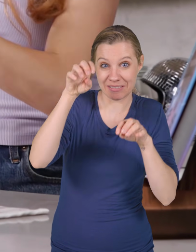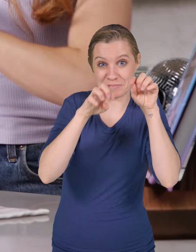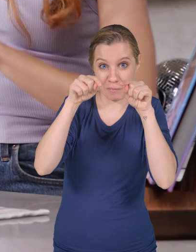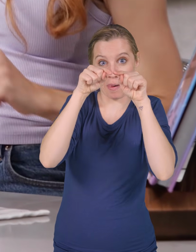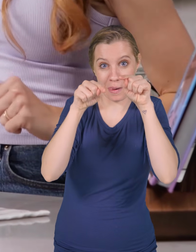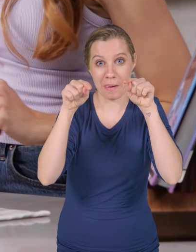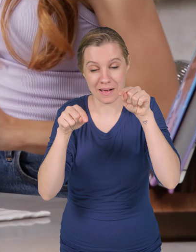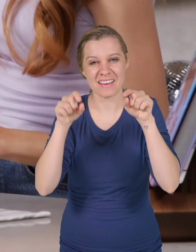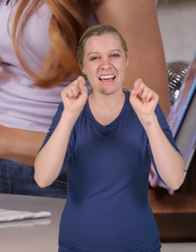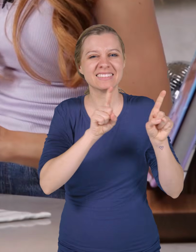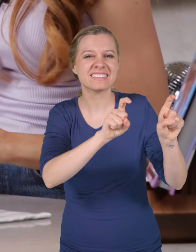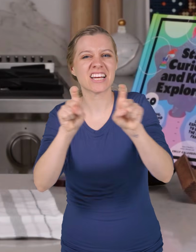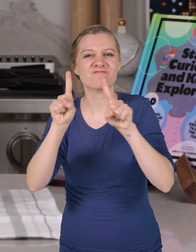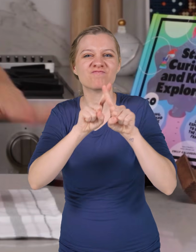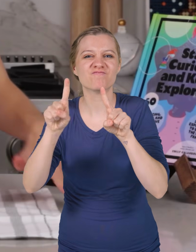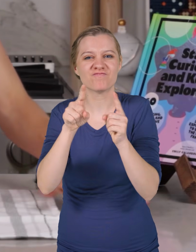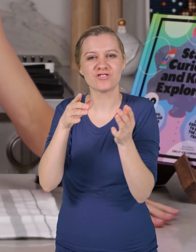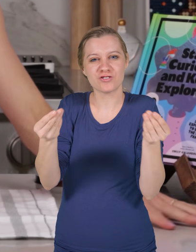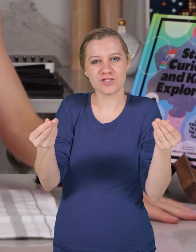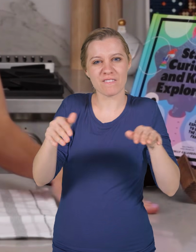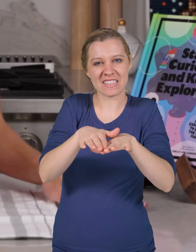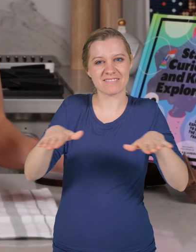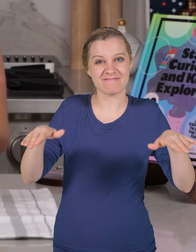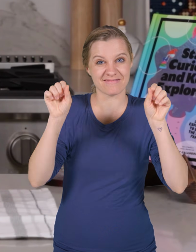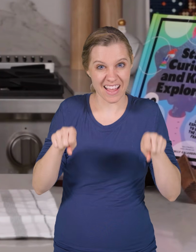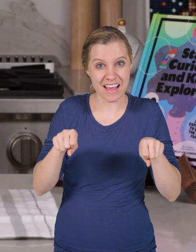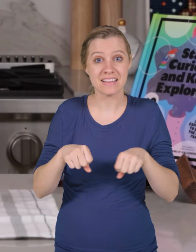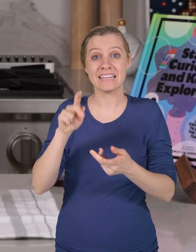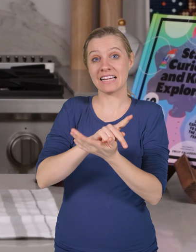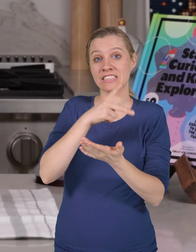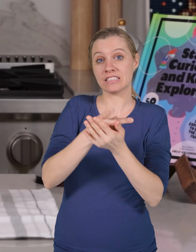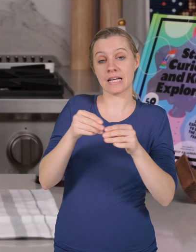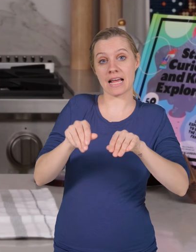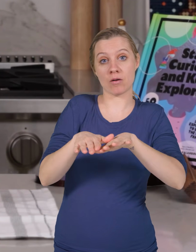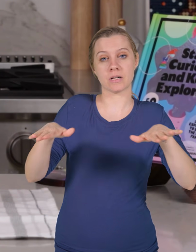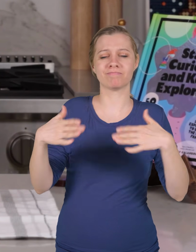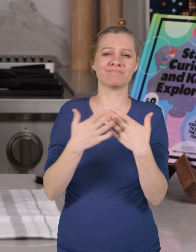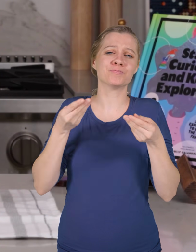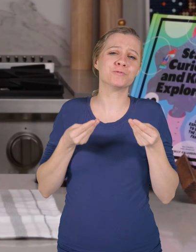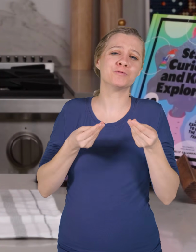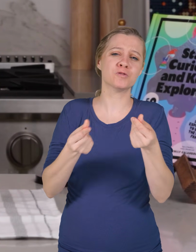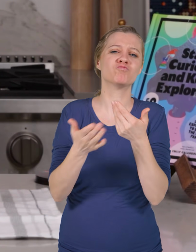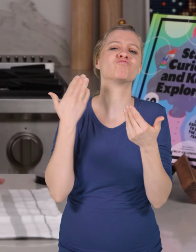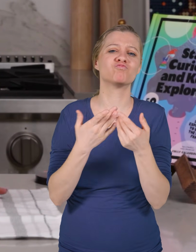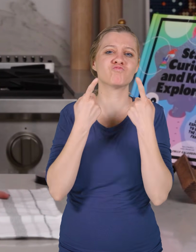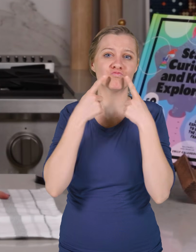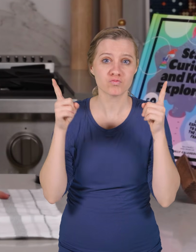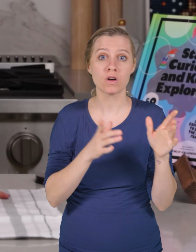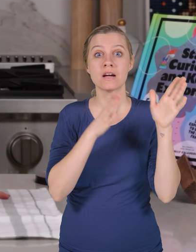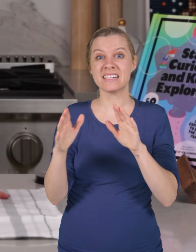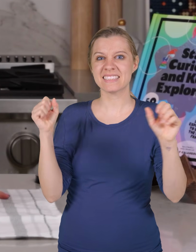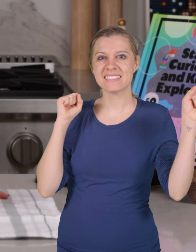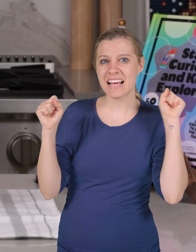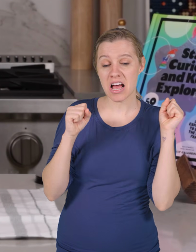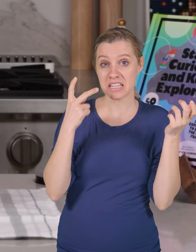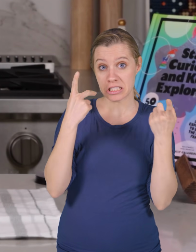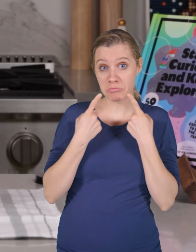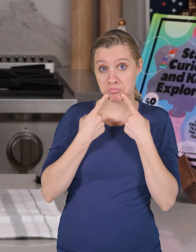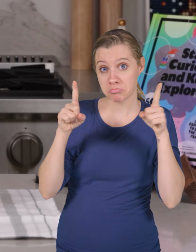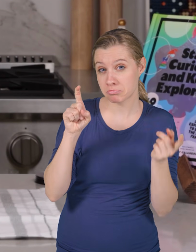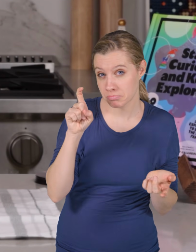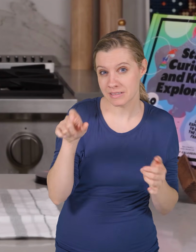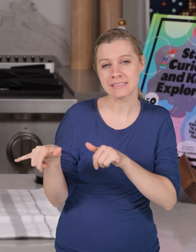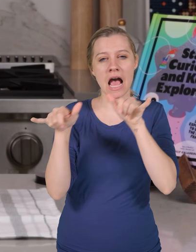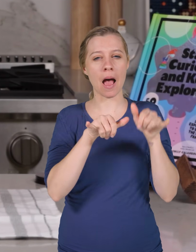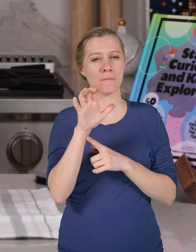you can test this out on different surfaces. On a kitchen countertop, it's really smooth, it'll work really well. But let's see how it works on a towel, which will